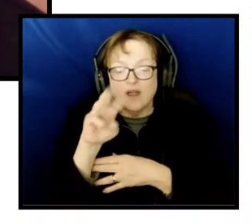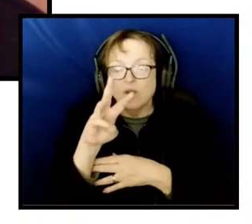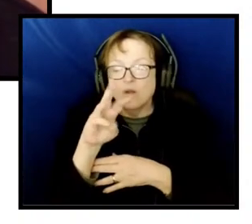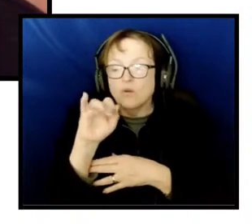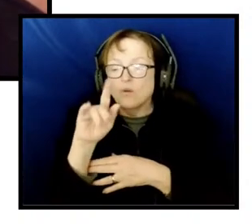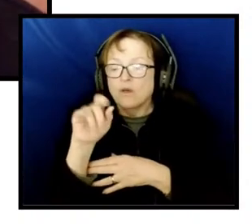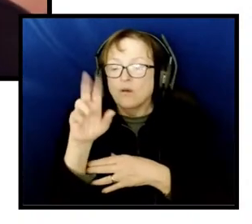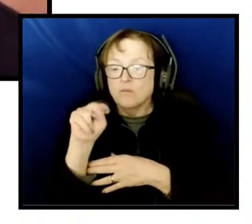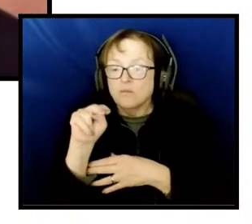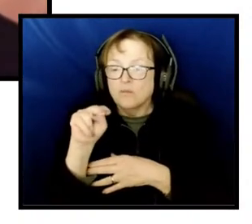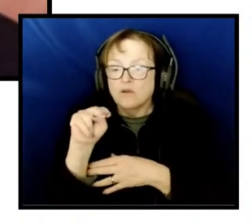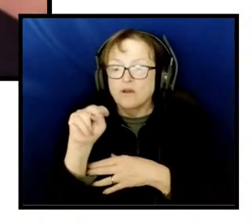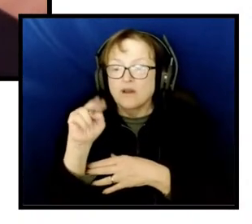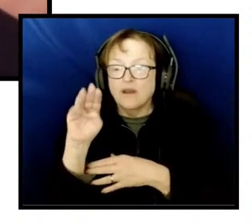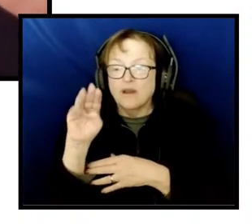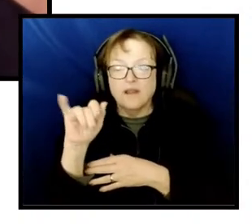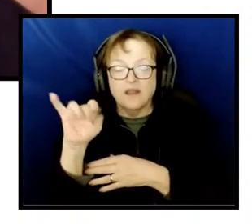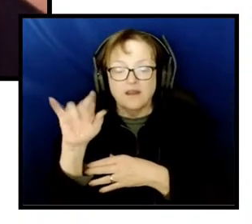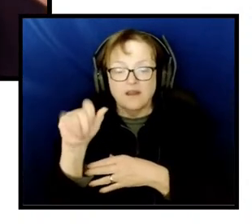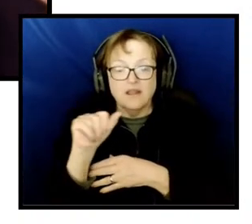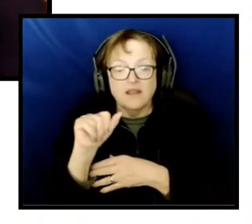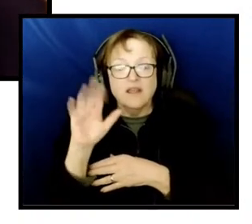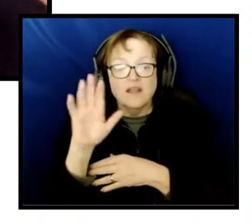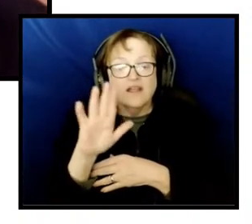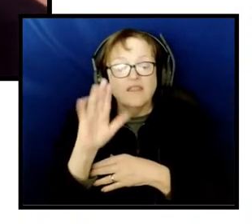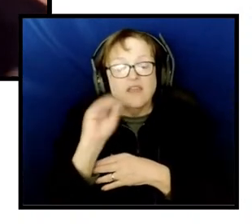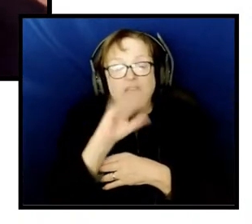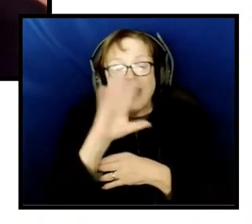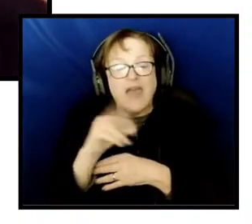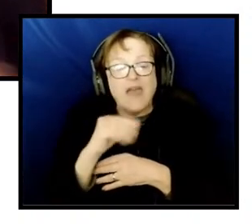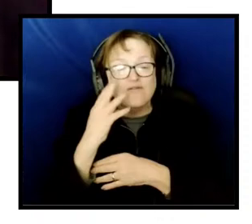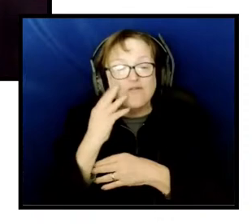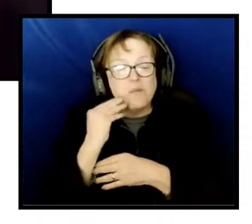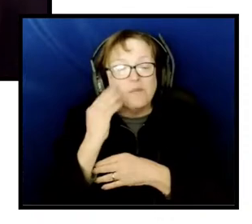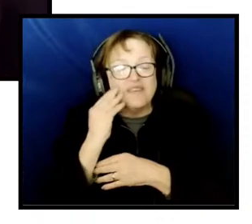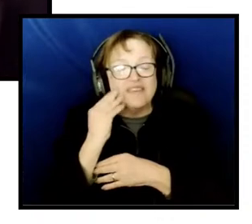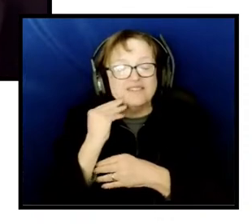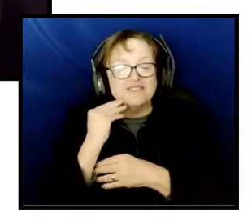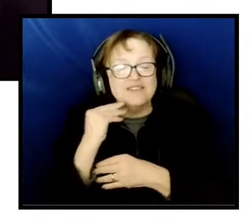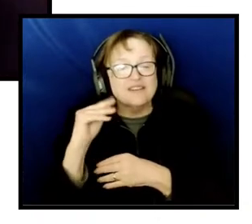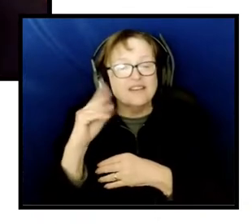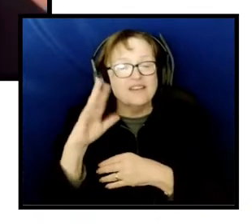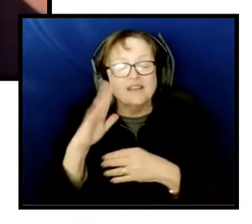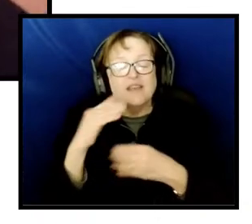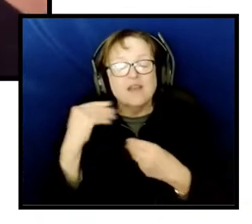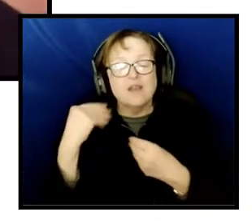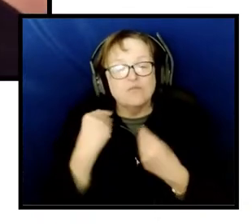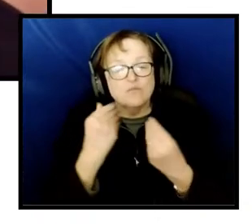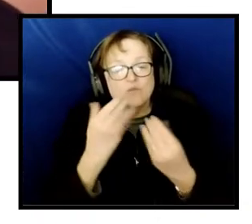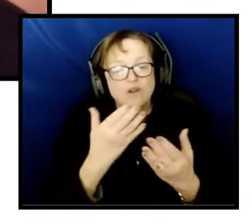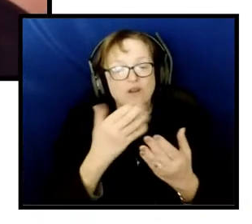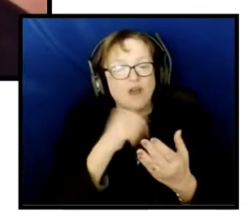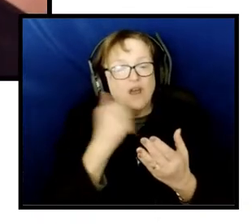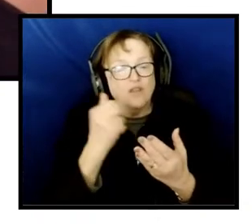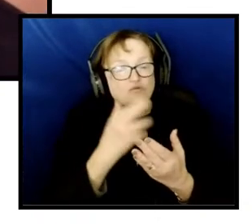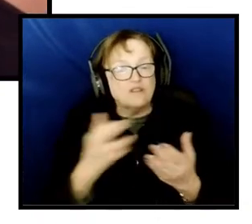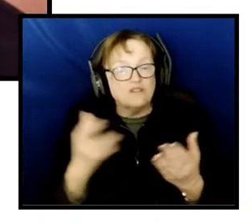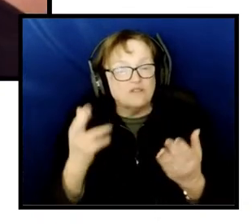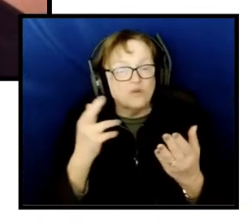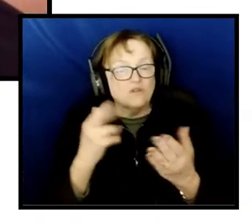project, AfroPeach, is a series of online workshops and other resources for Black postpartum